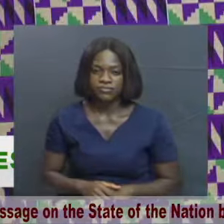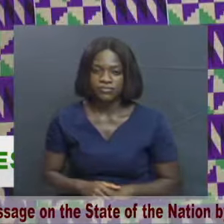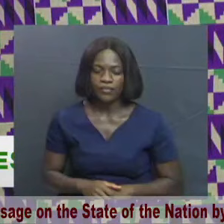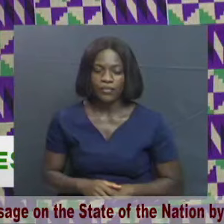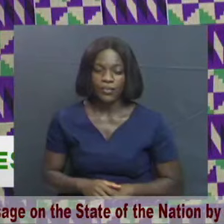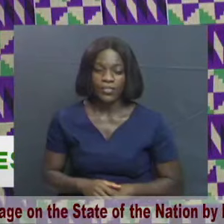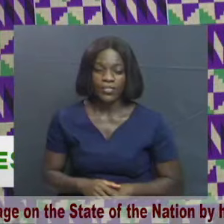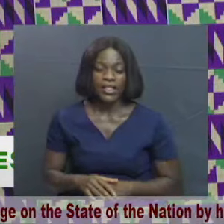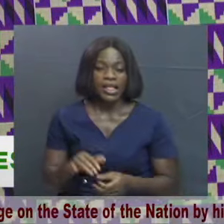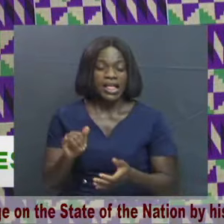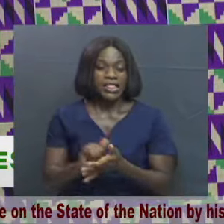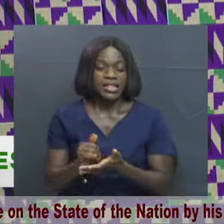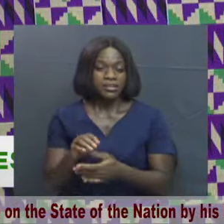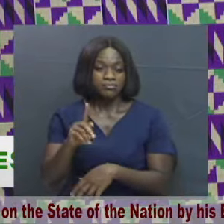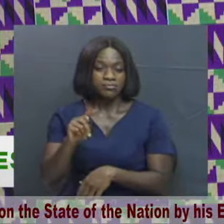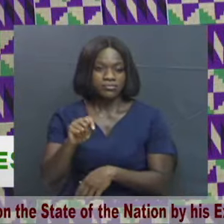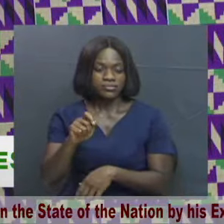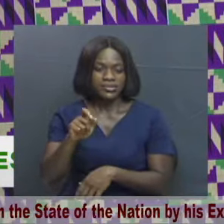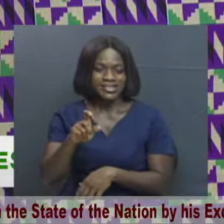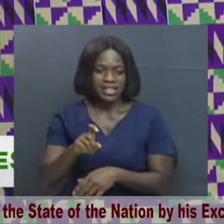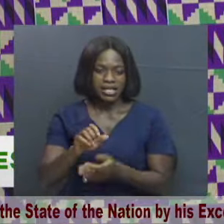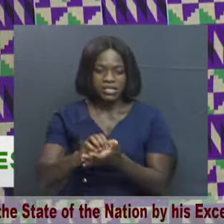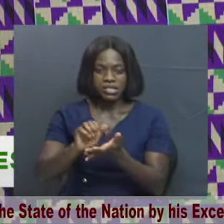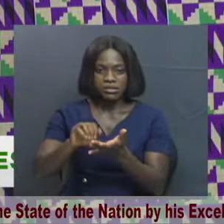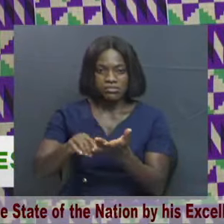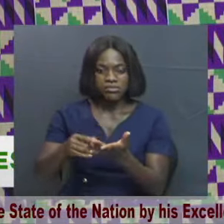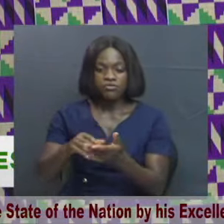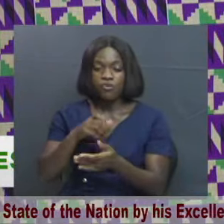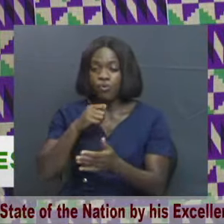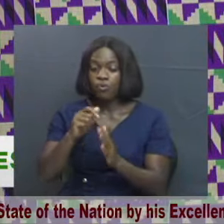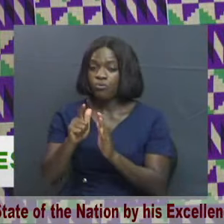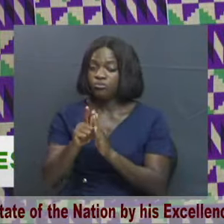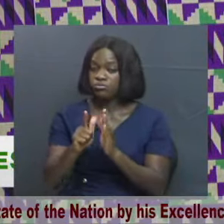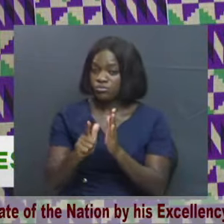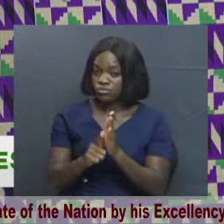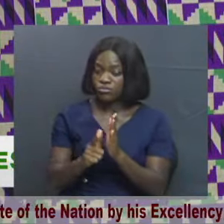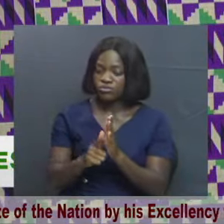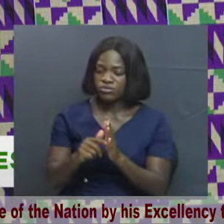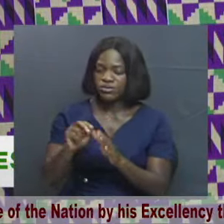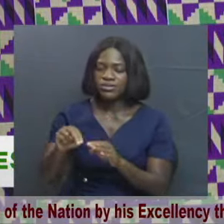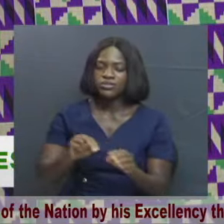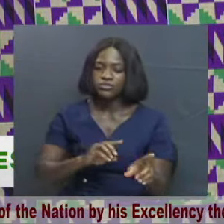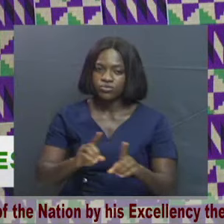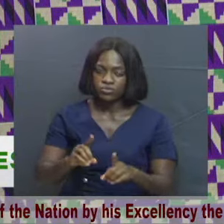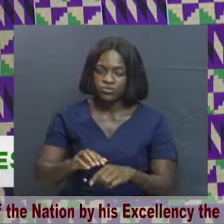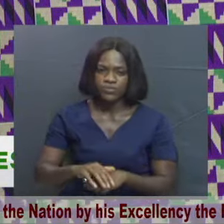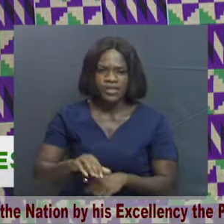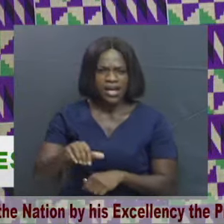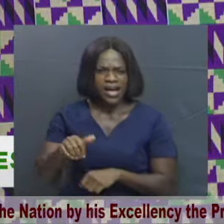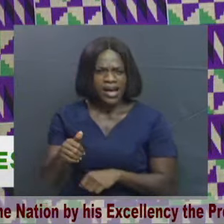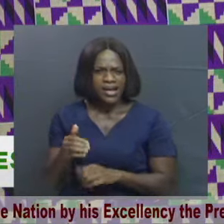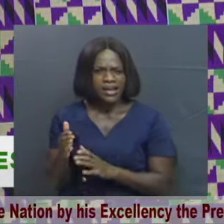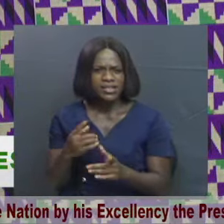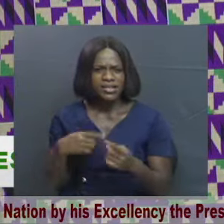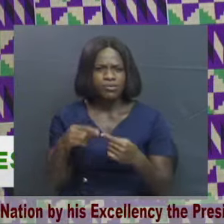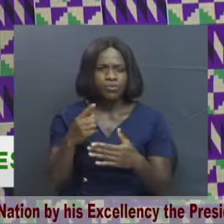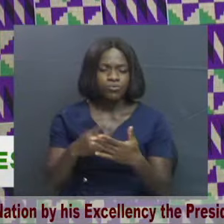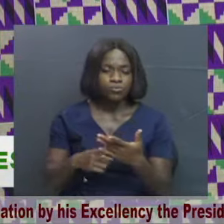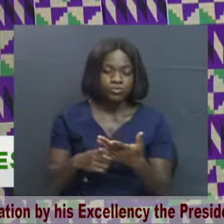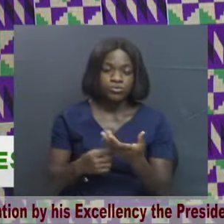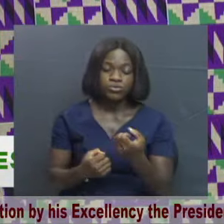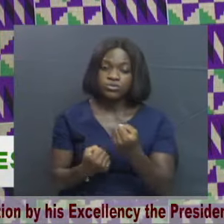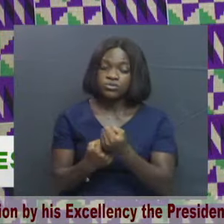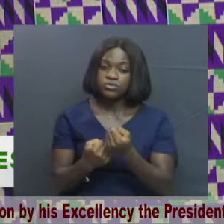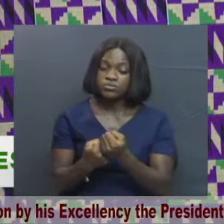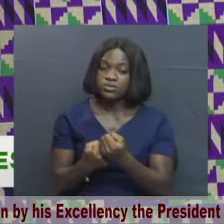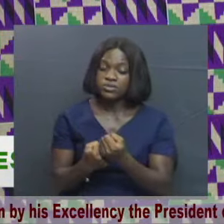such exemptions under existing laws to speak of the other initiative aimed at stimulating industrial growth